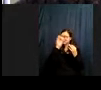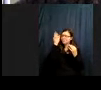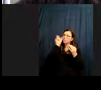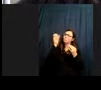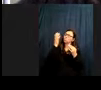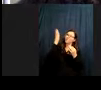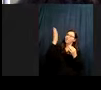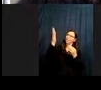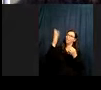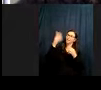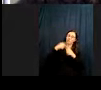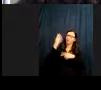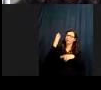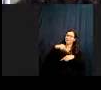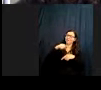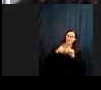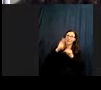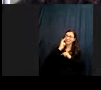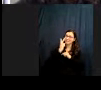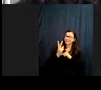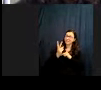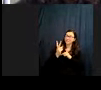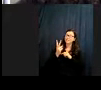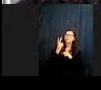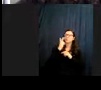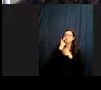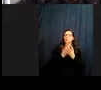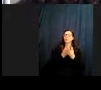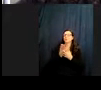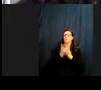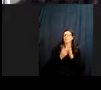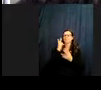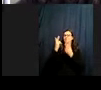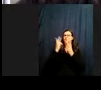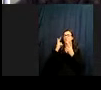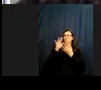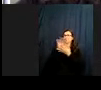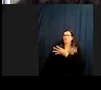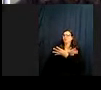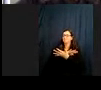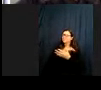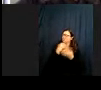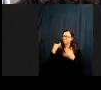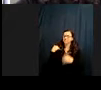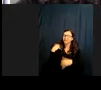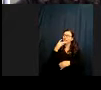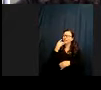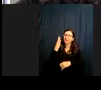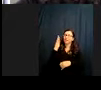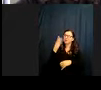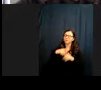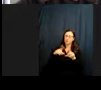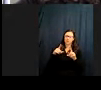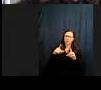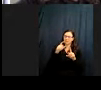even when we can't see it or see it through our double vision. There is a light, but not that